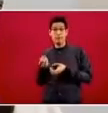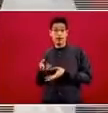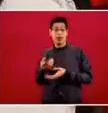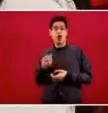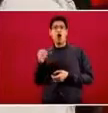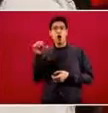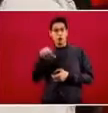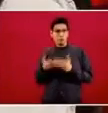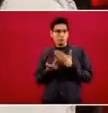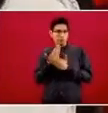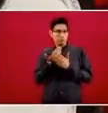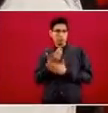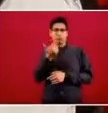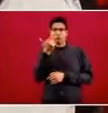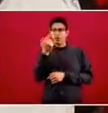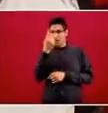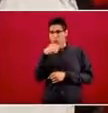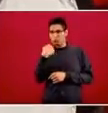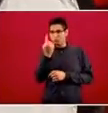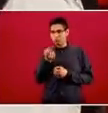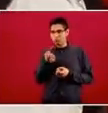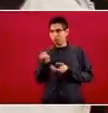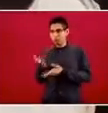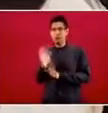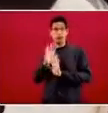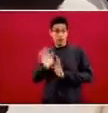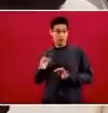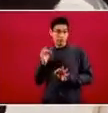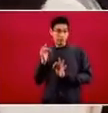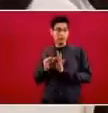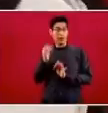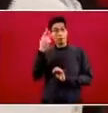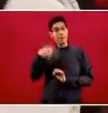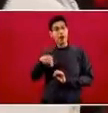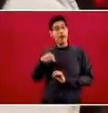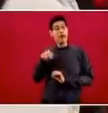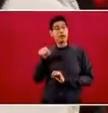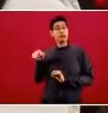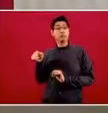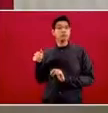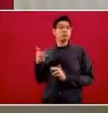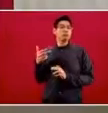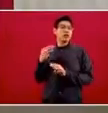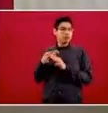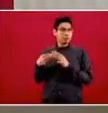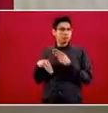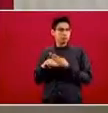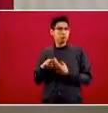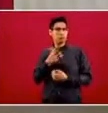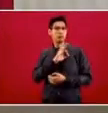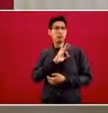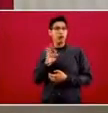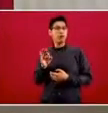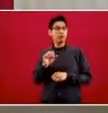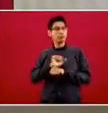there was a shipment that came from our warehouses here